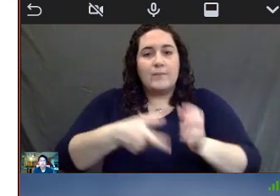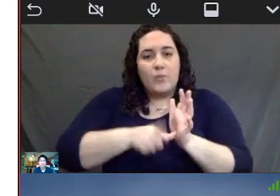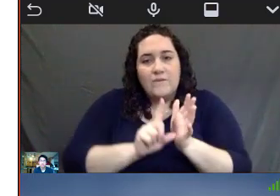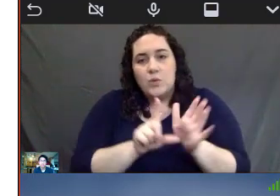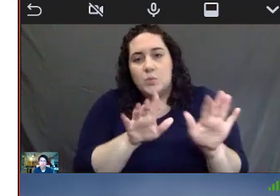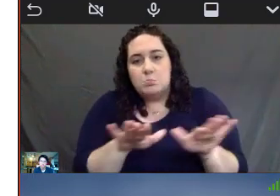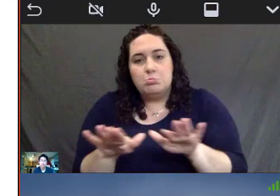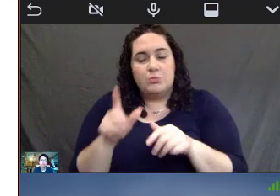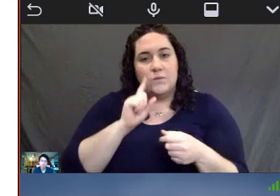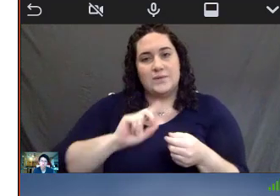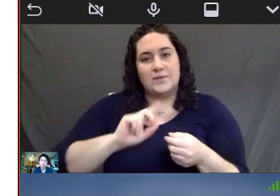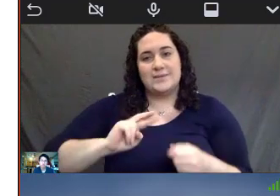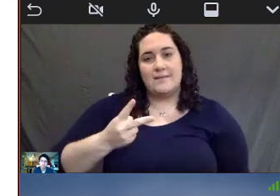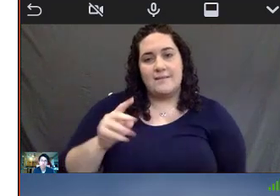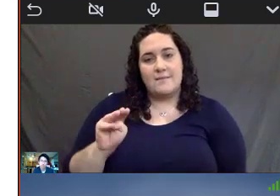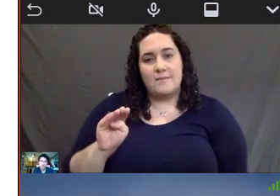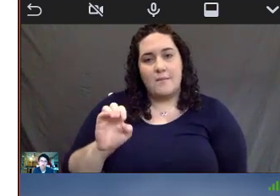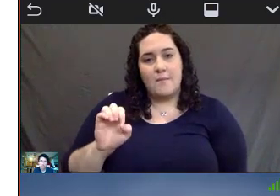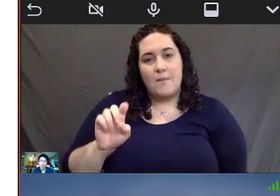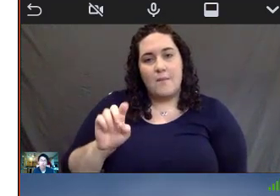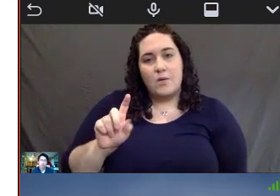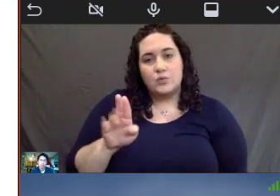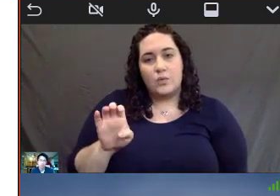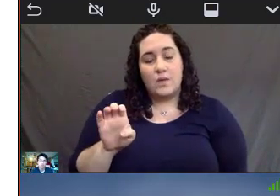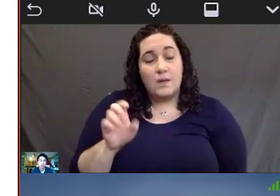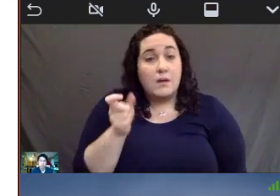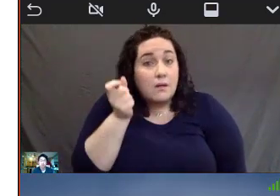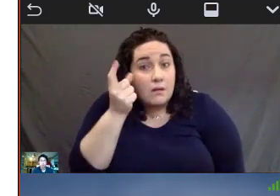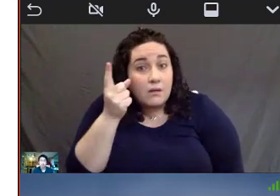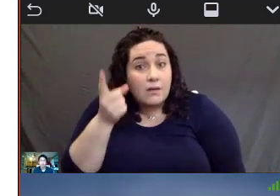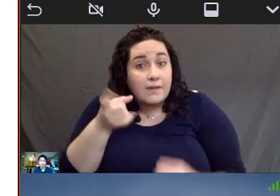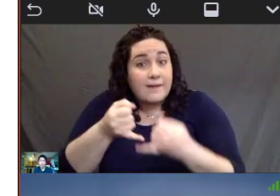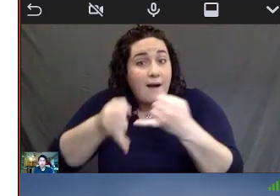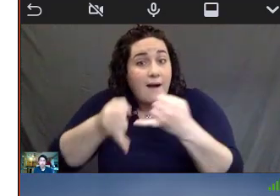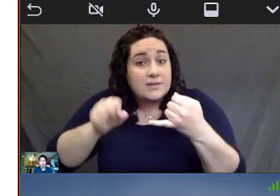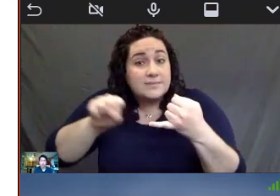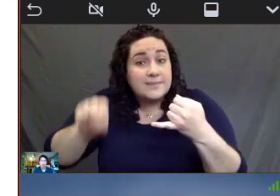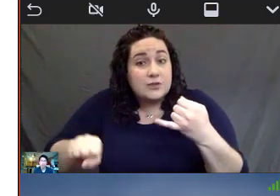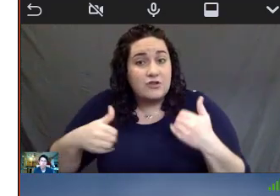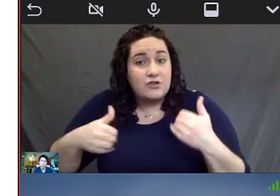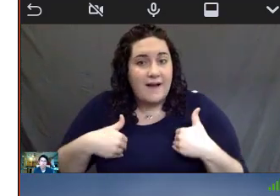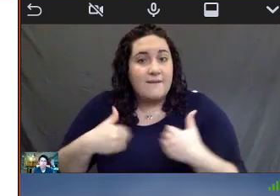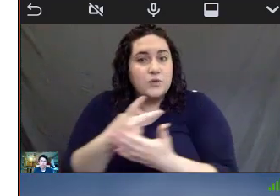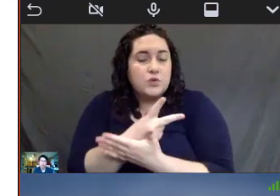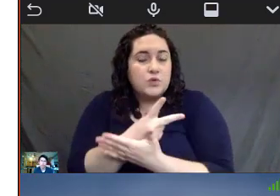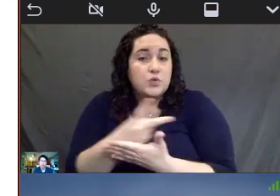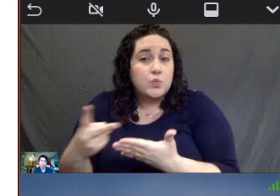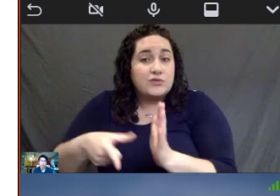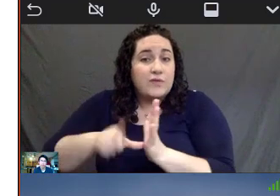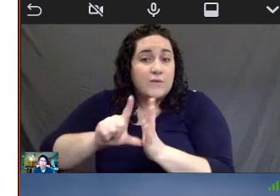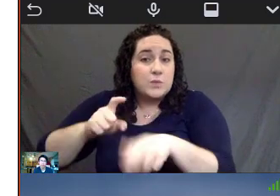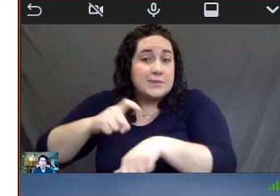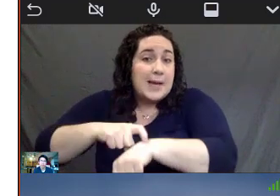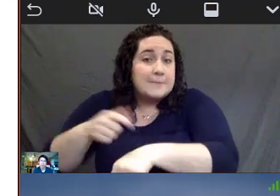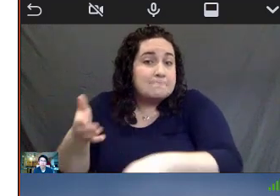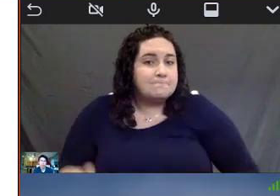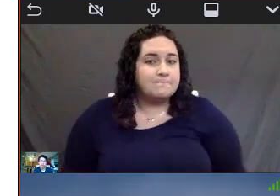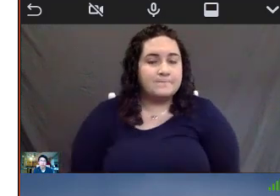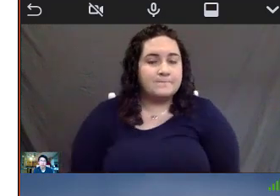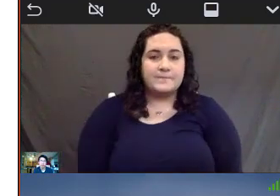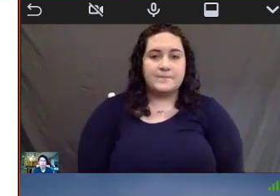class. There'll be no peer review component for case study 2 because I think it's just easier if